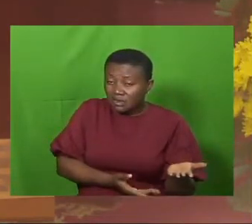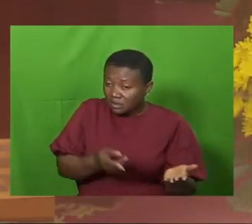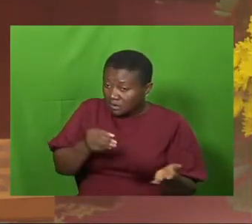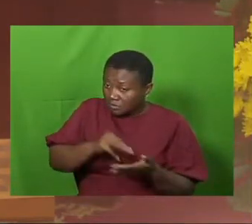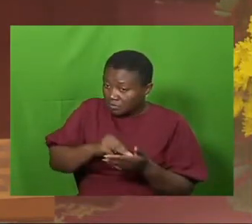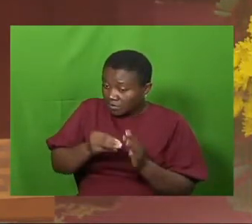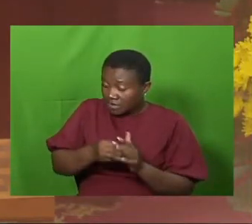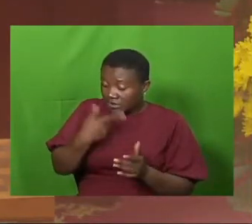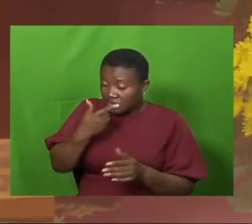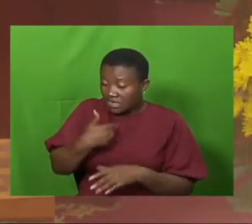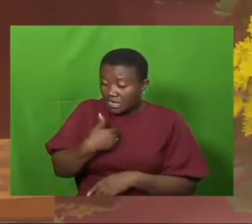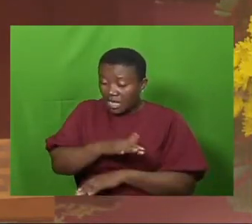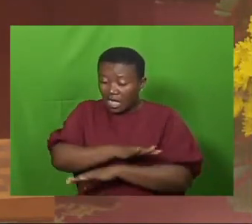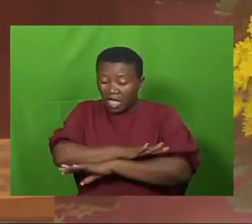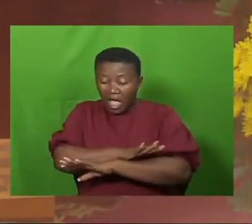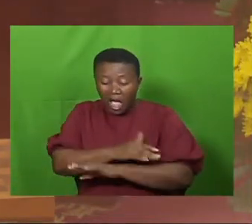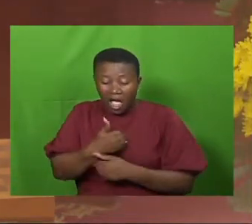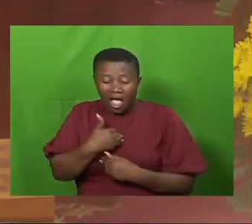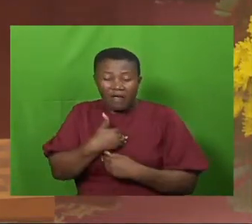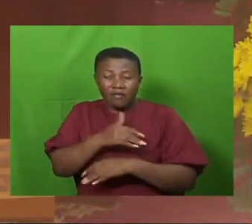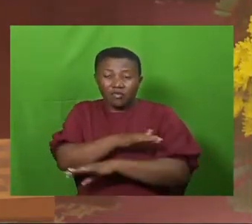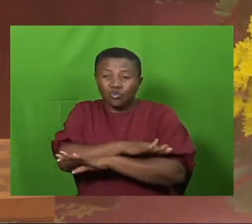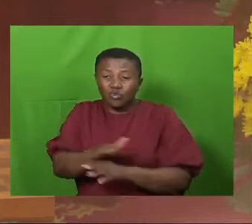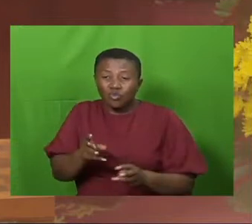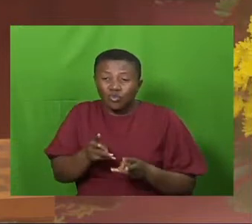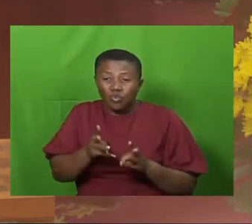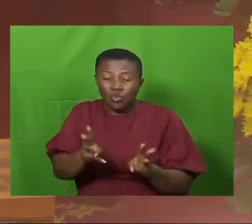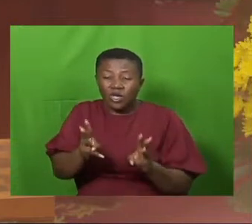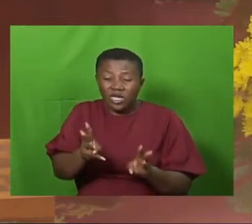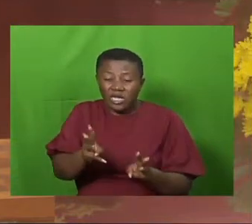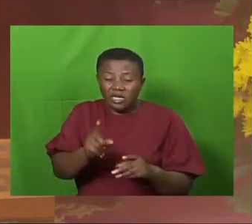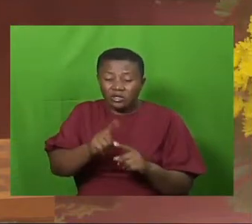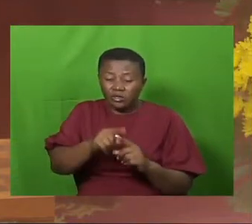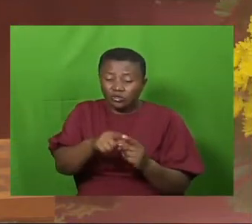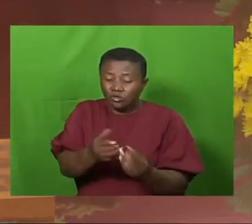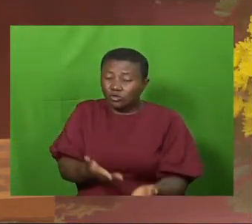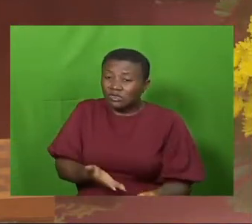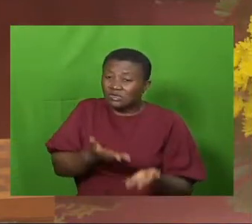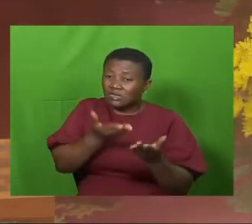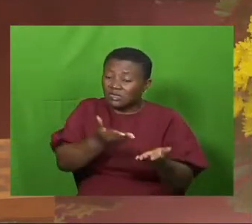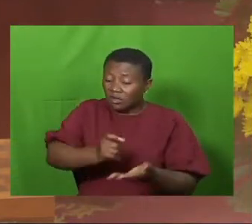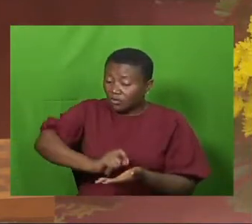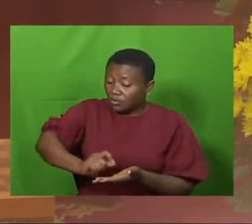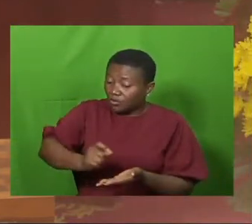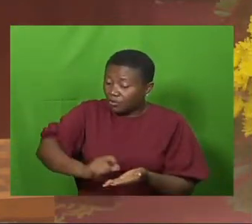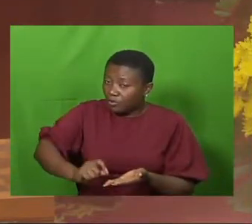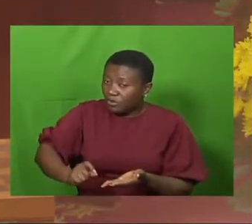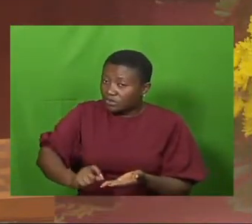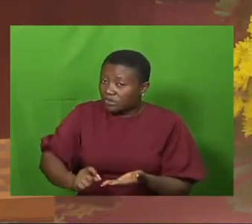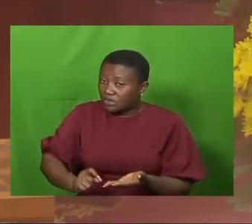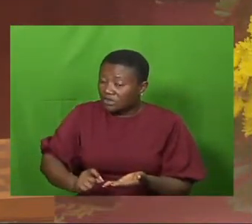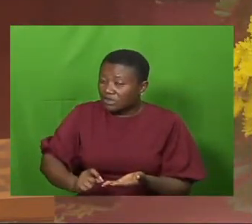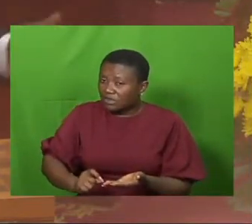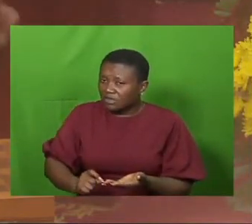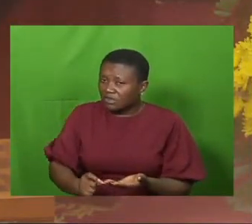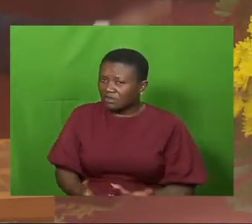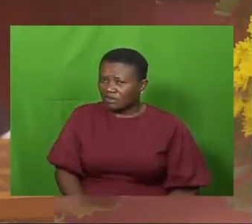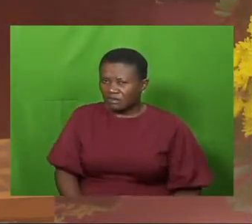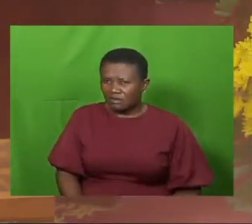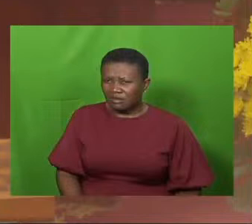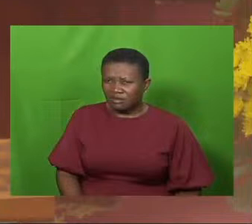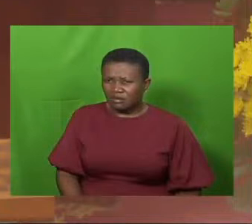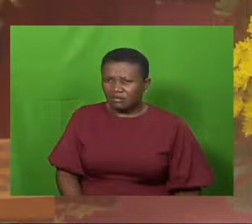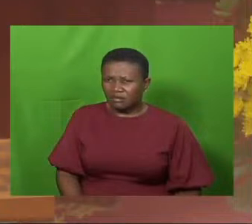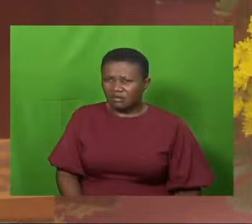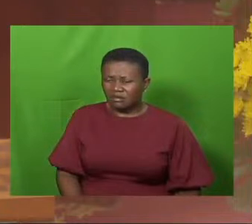no meat for tendering your written submission? It is never the case. Mr. Speaker, it is never the case.